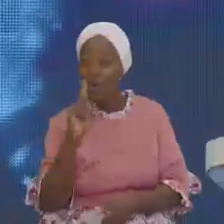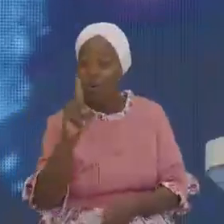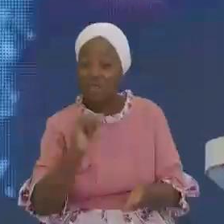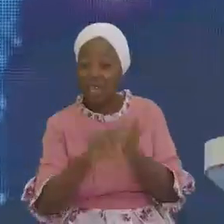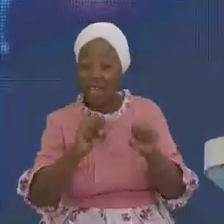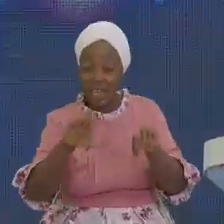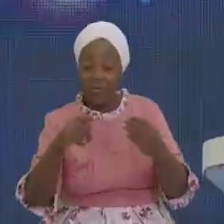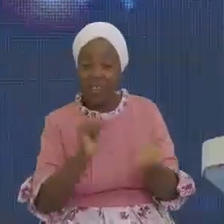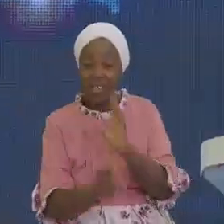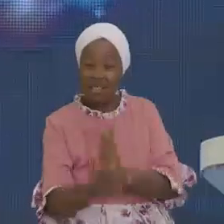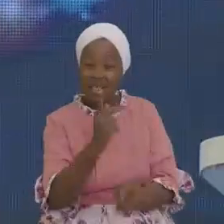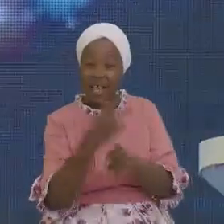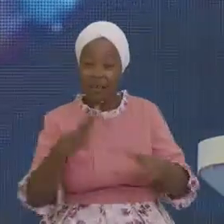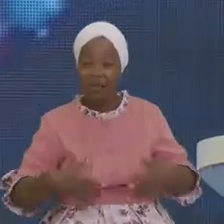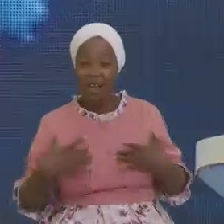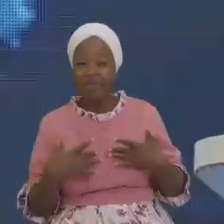kind of life.